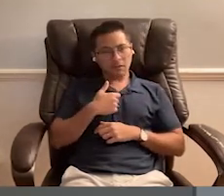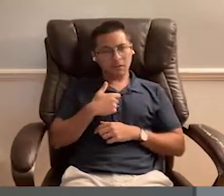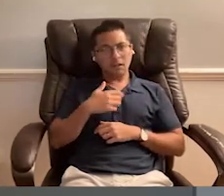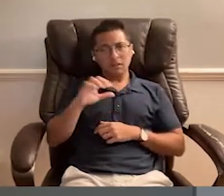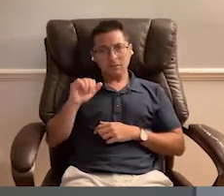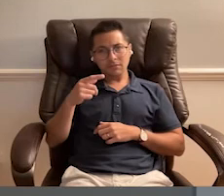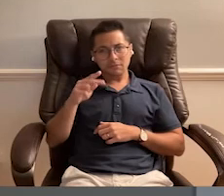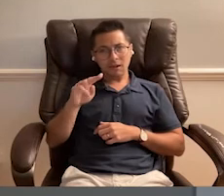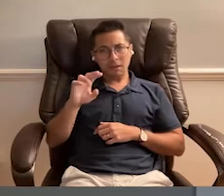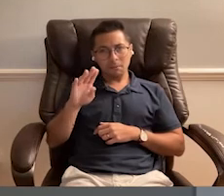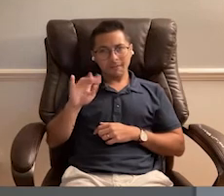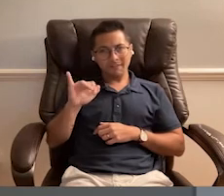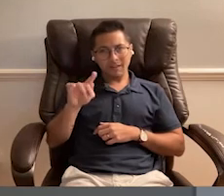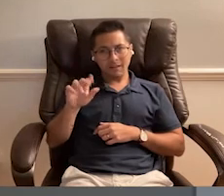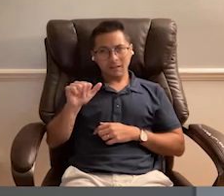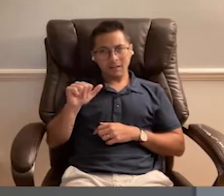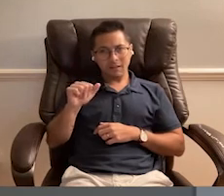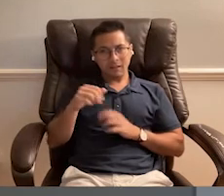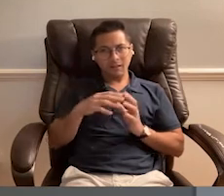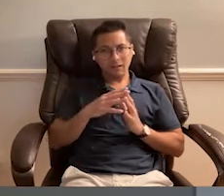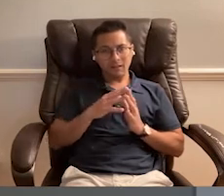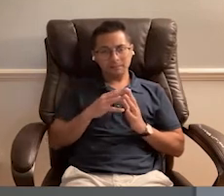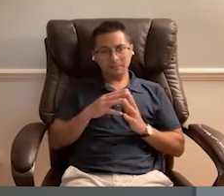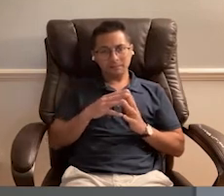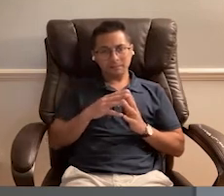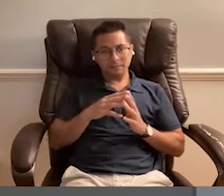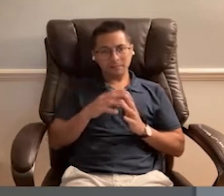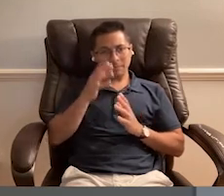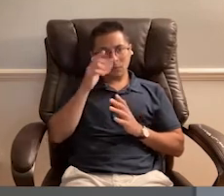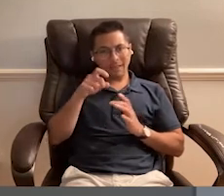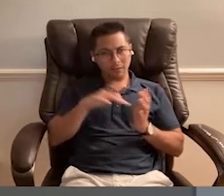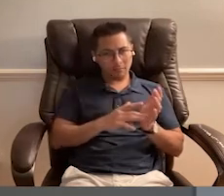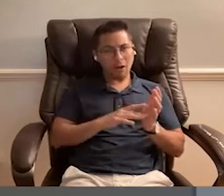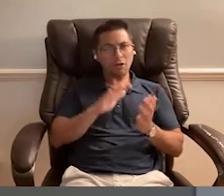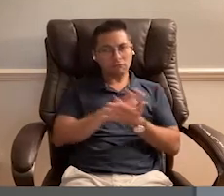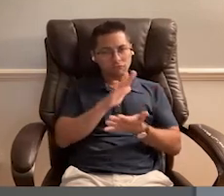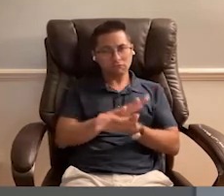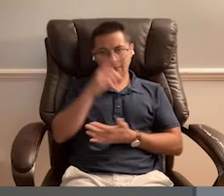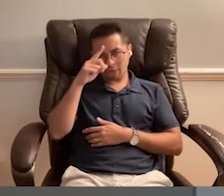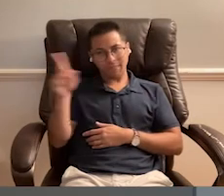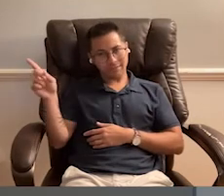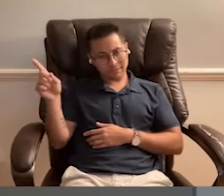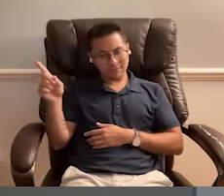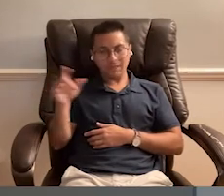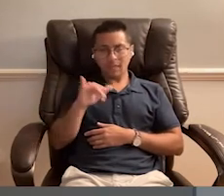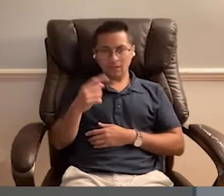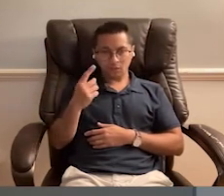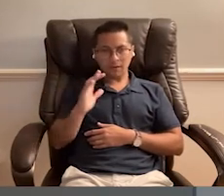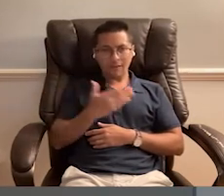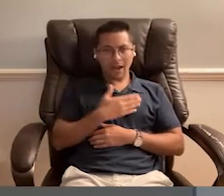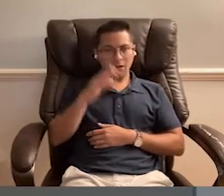17. No, I'm sorry. We're on spina bifida. So we need, we're going to have